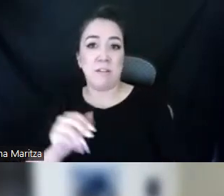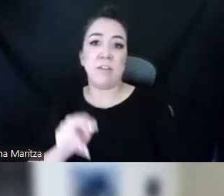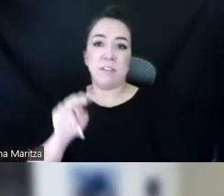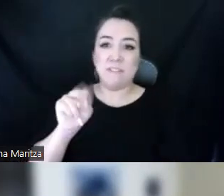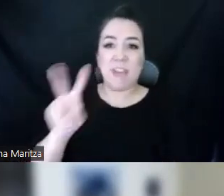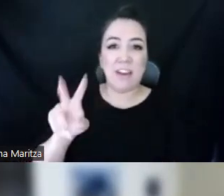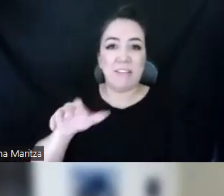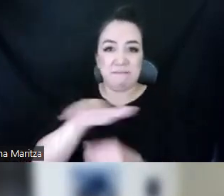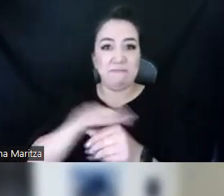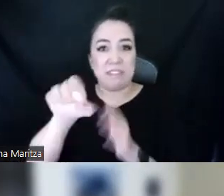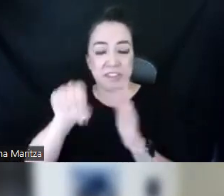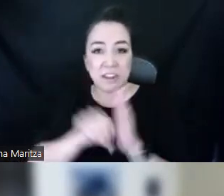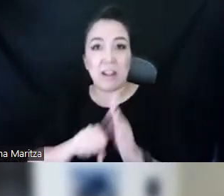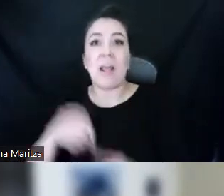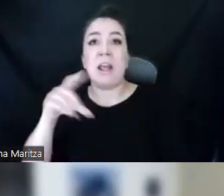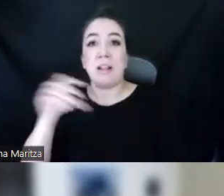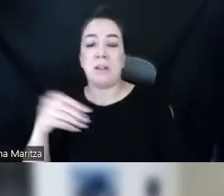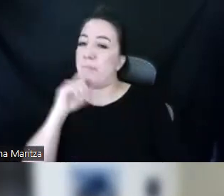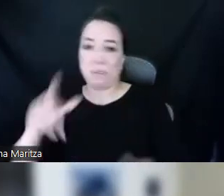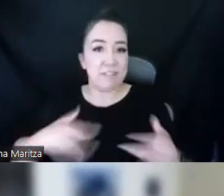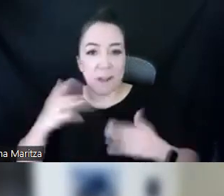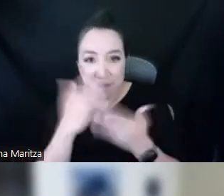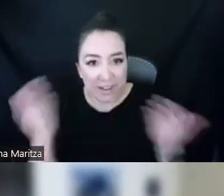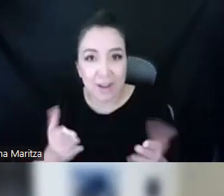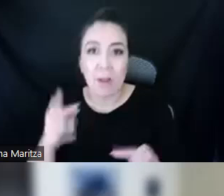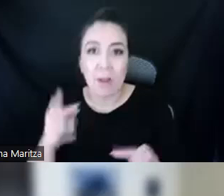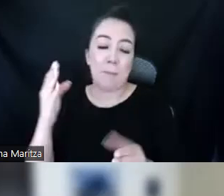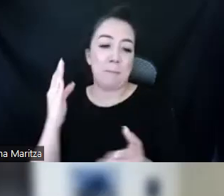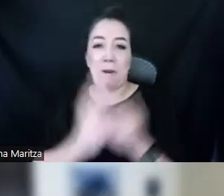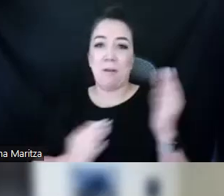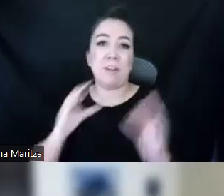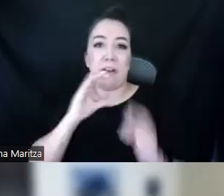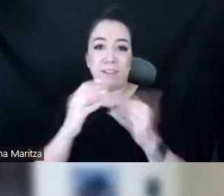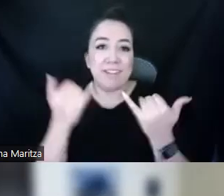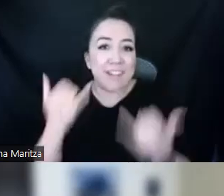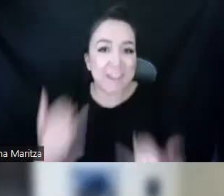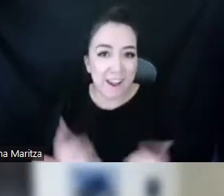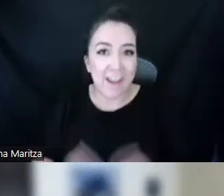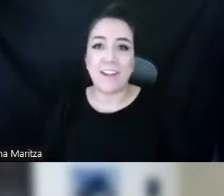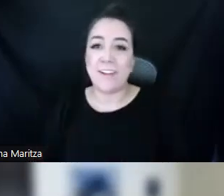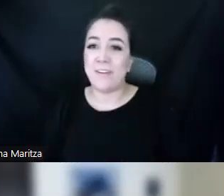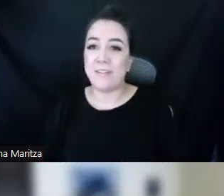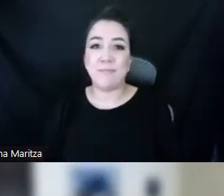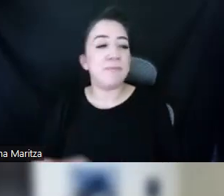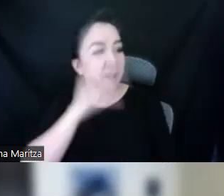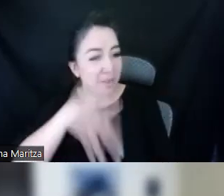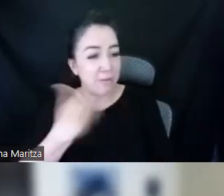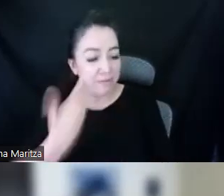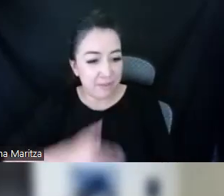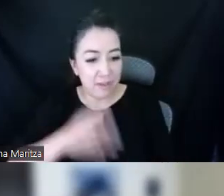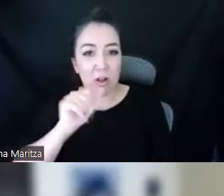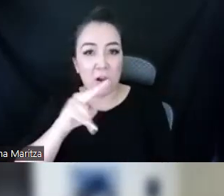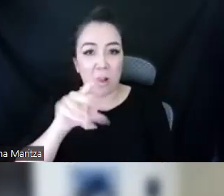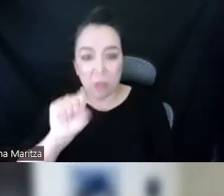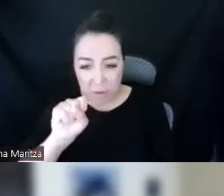chapter, and I'm delighted to be here and part of the conversation today. Carlos? Hi, I'm Carlos Olivas. I